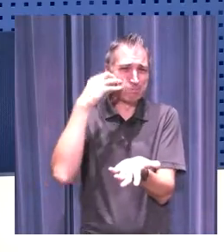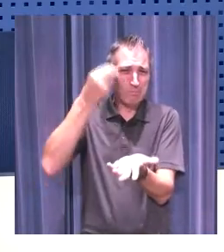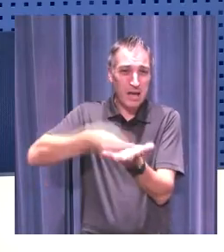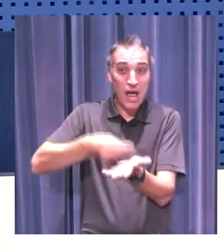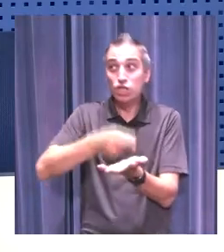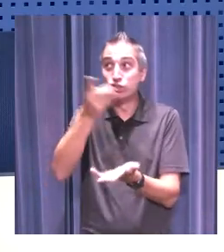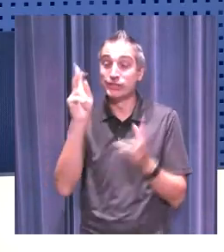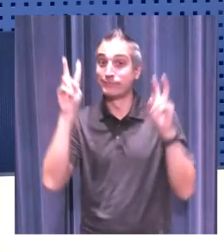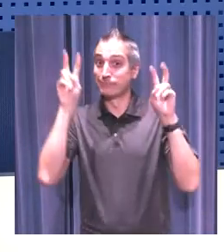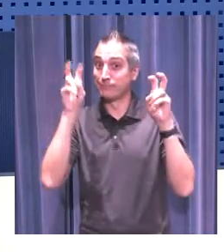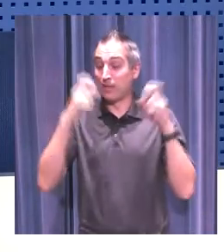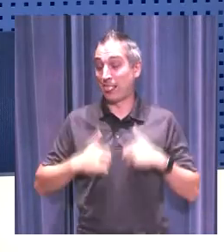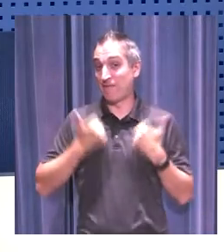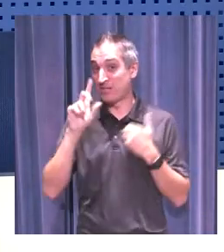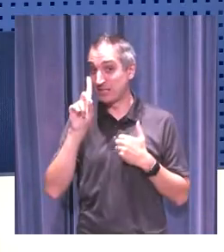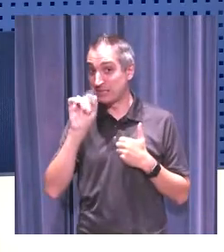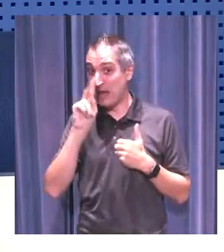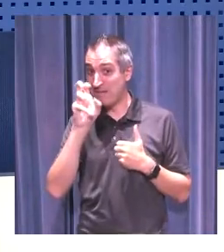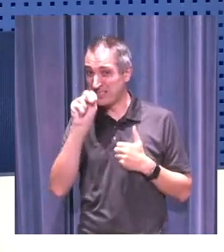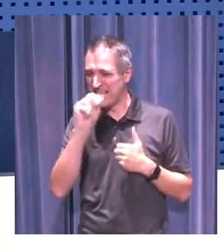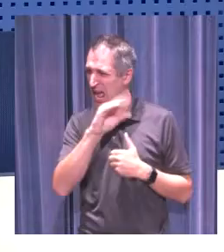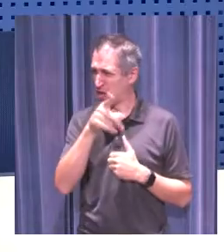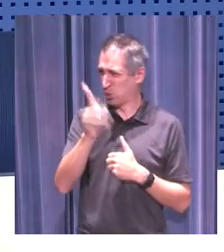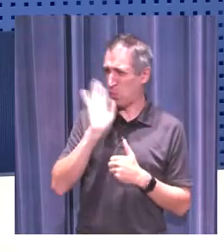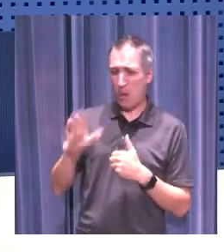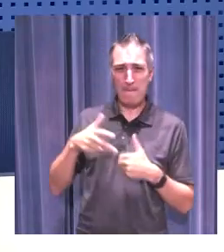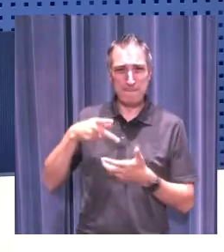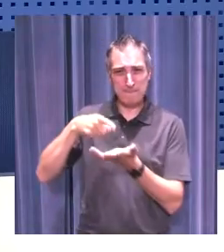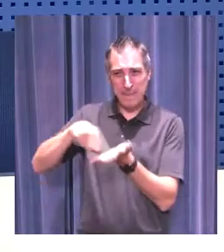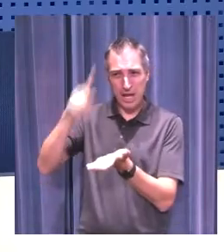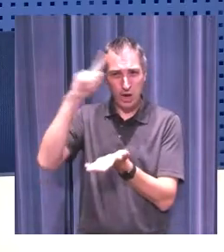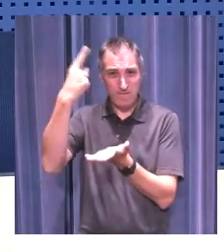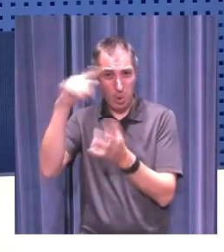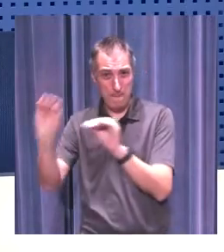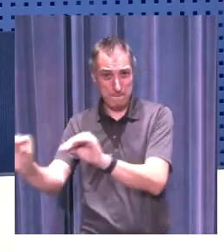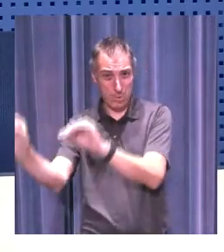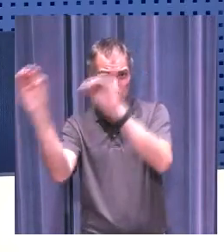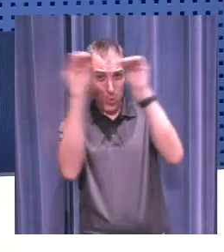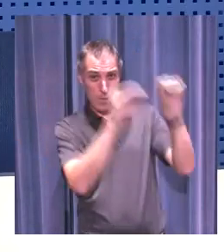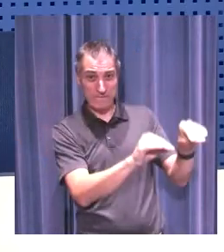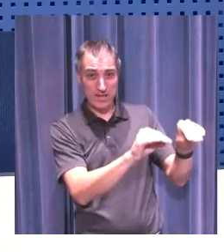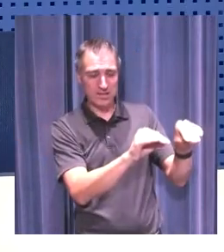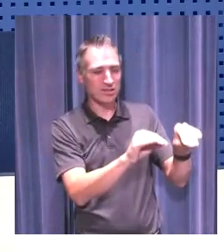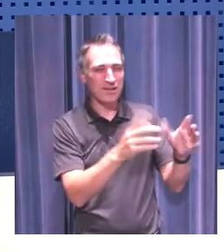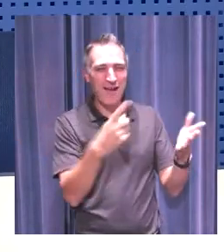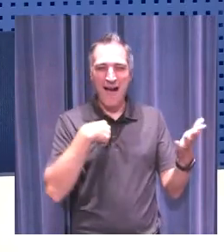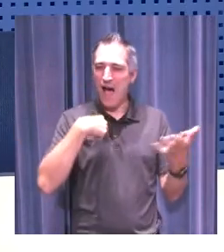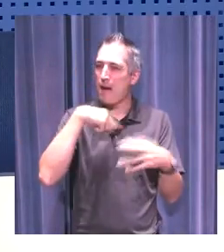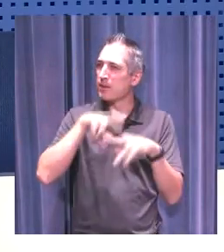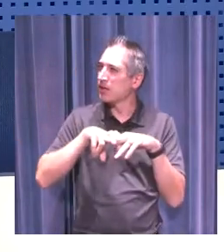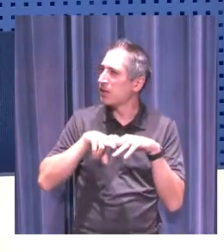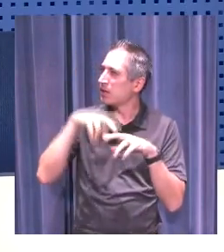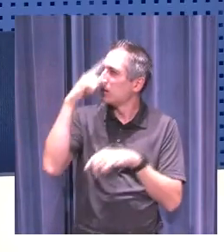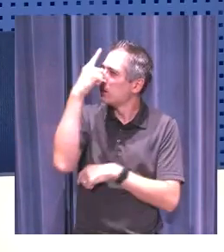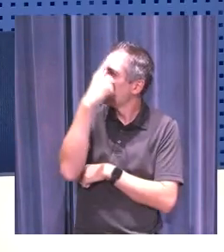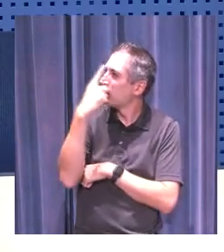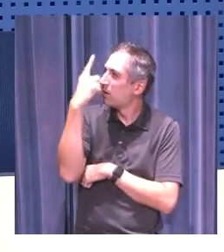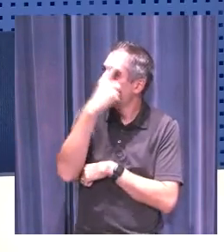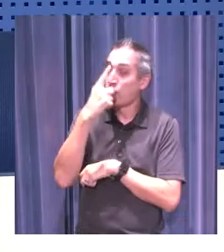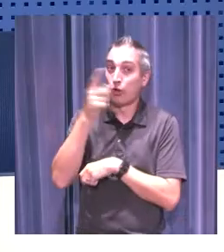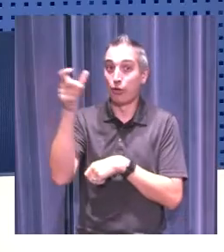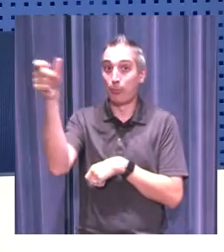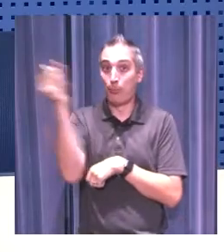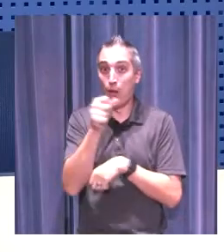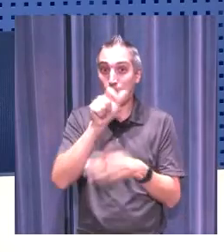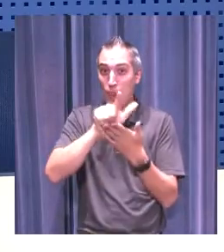in Davidson, and then y'all gonna pay her to move? I mean, I'm just sitting back thinking about how y'all brought the lawyer